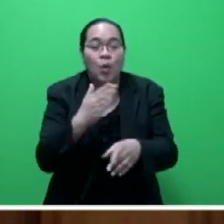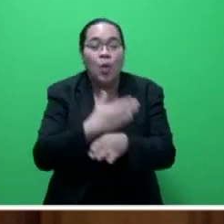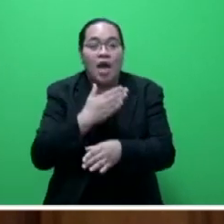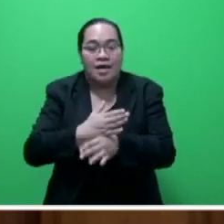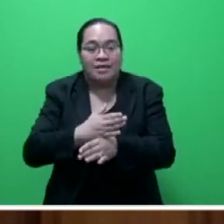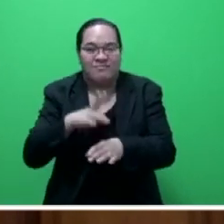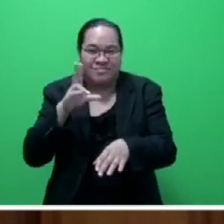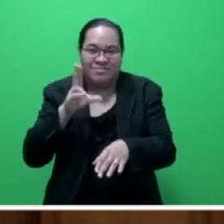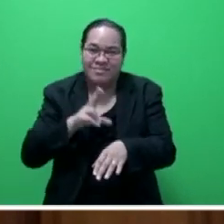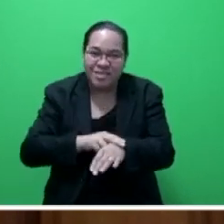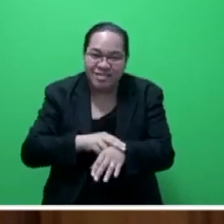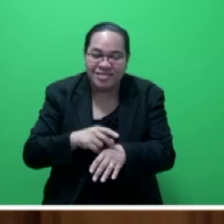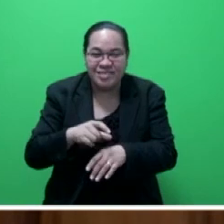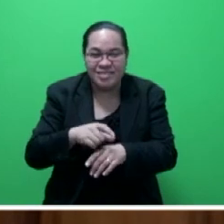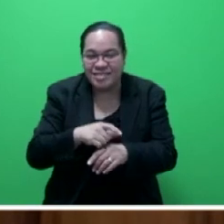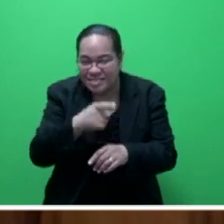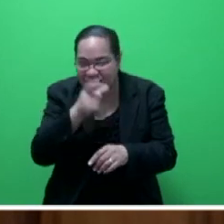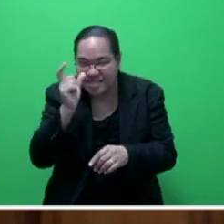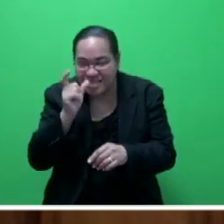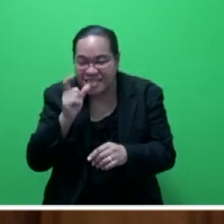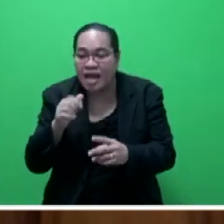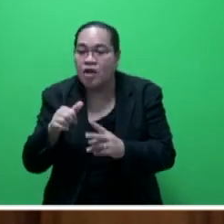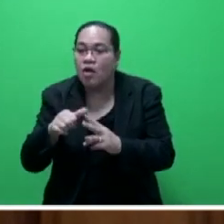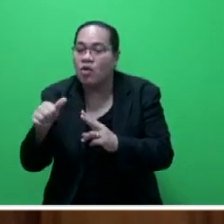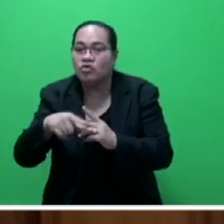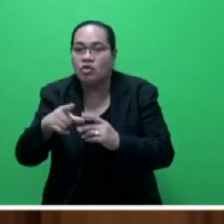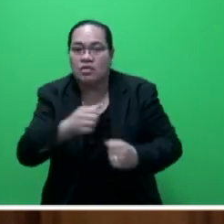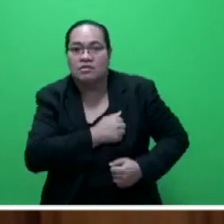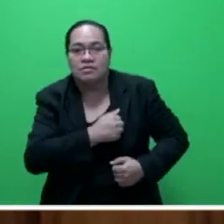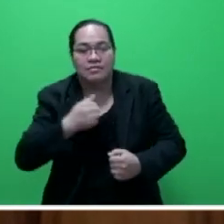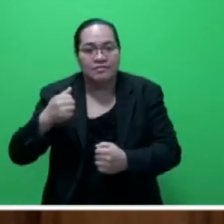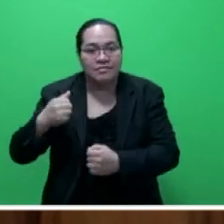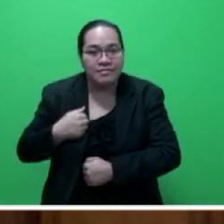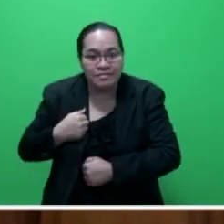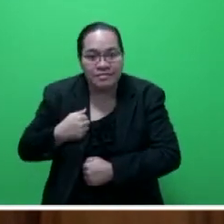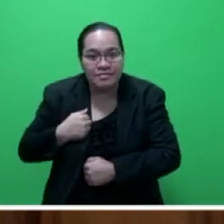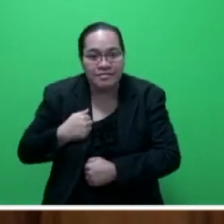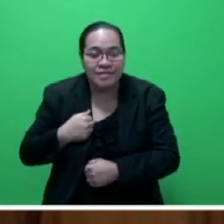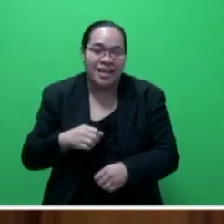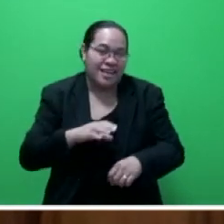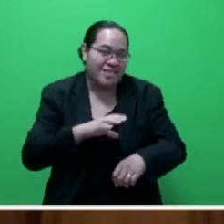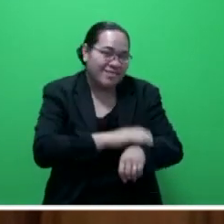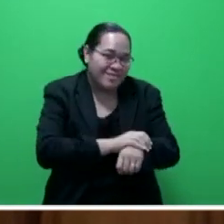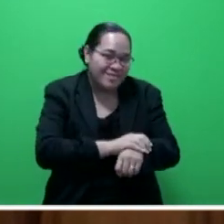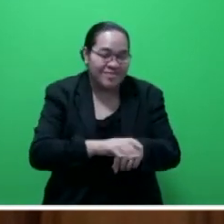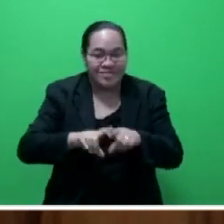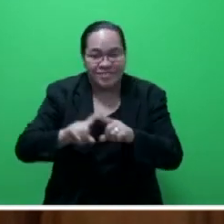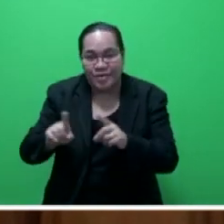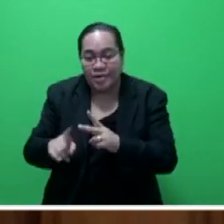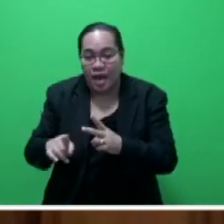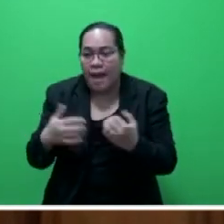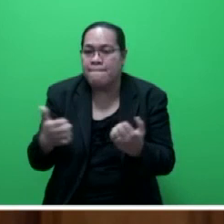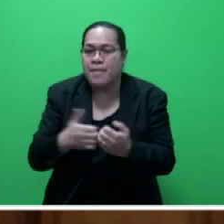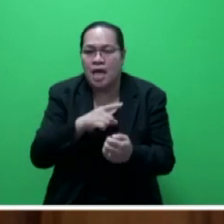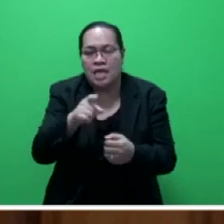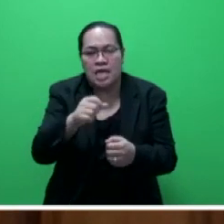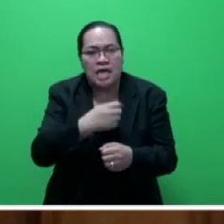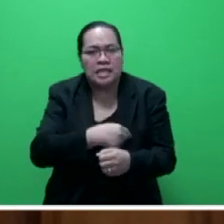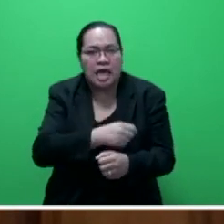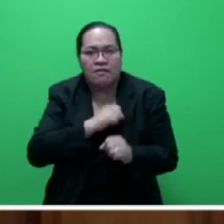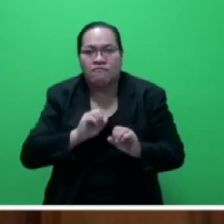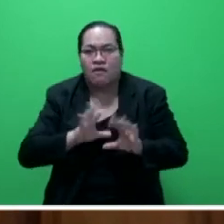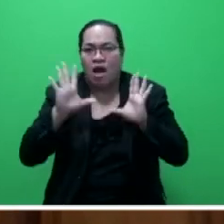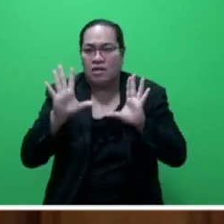including our discipline services. Many made significant sacrifices, staying